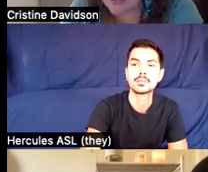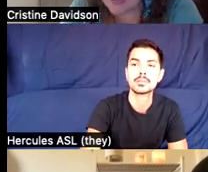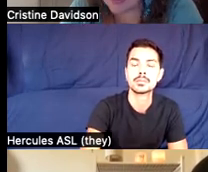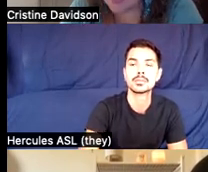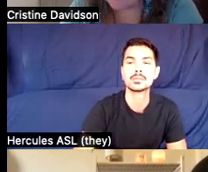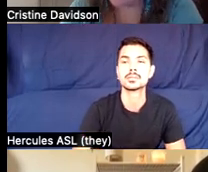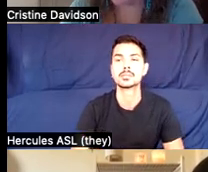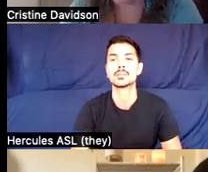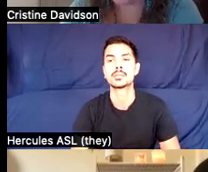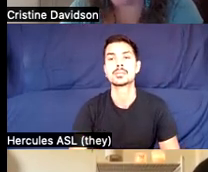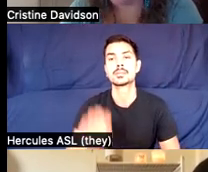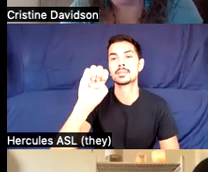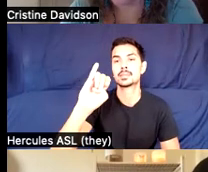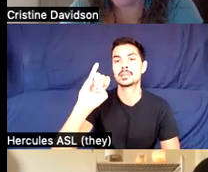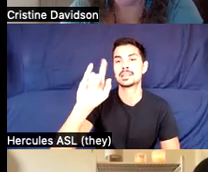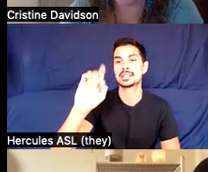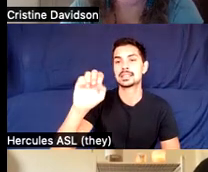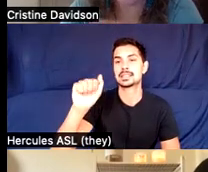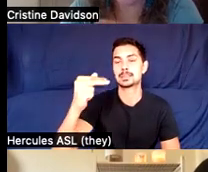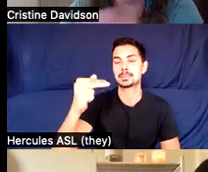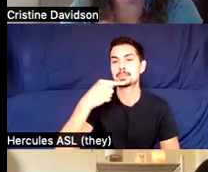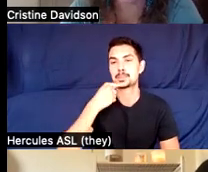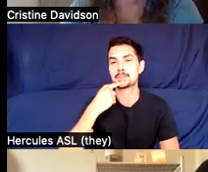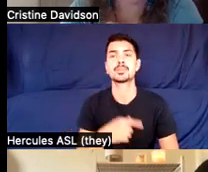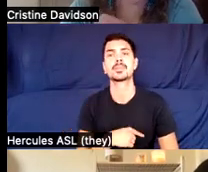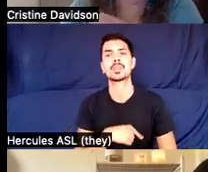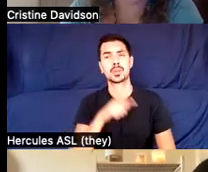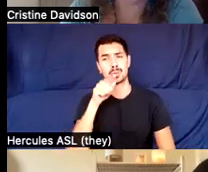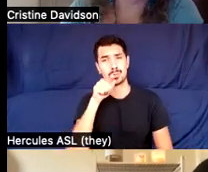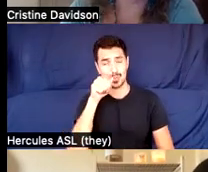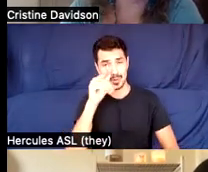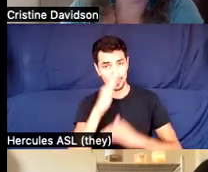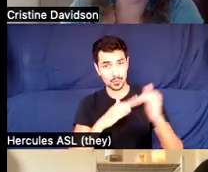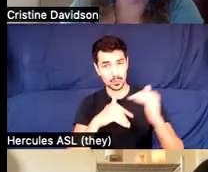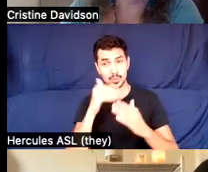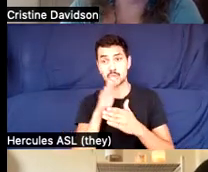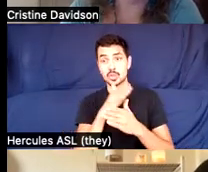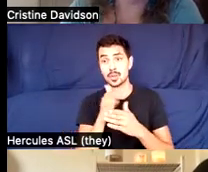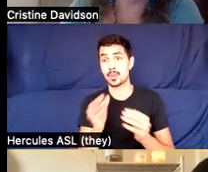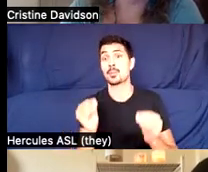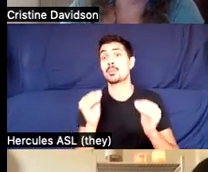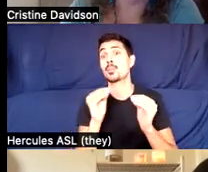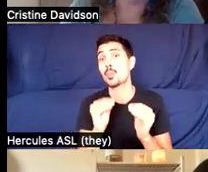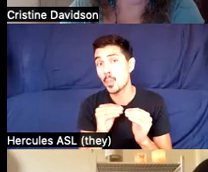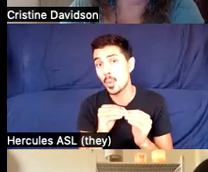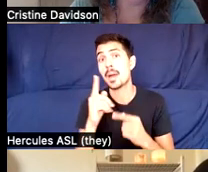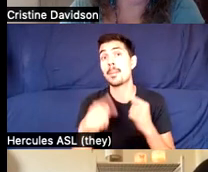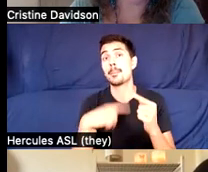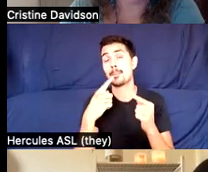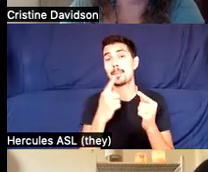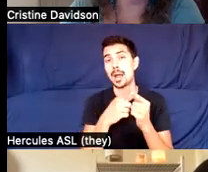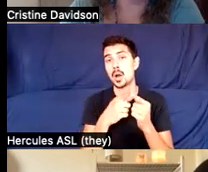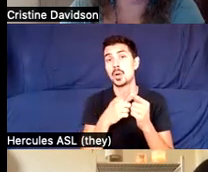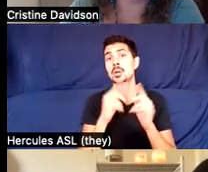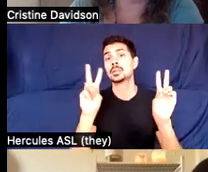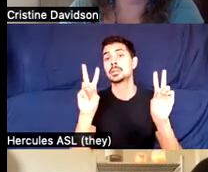Okay, Aaliyah said, are you comfortable sharing more about ... with me? Yeah. Or I'm